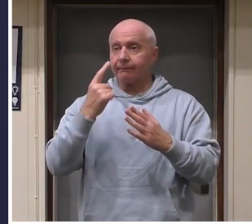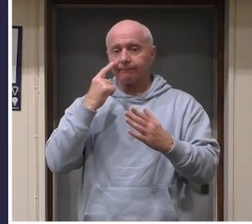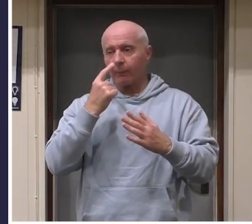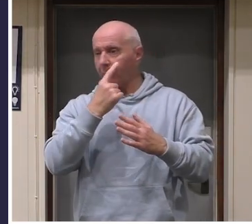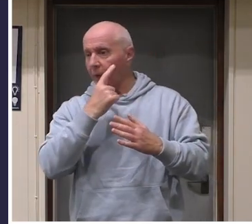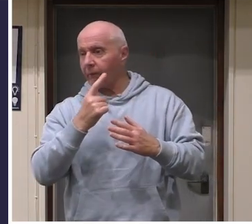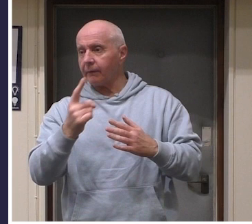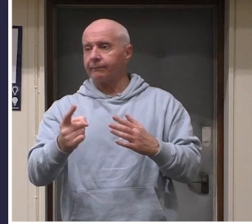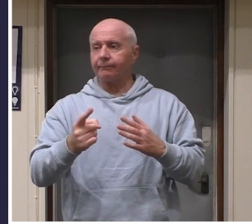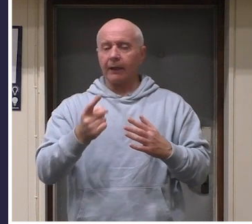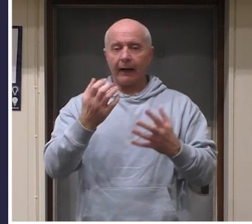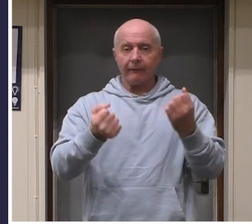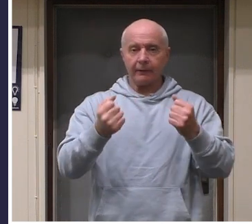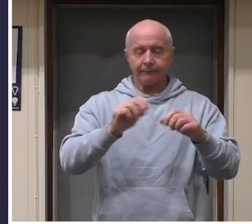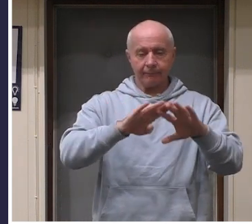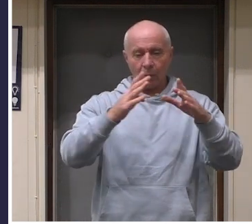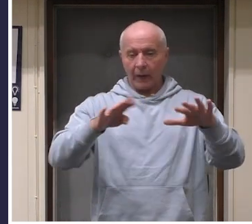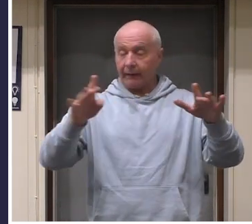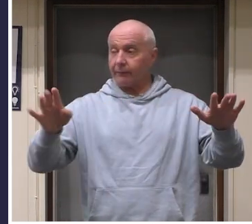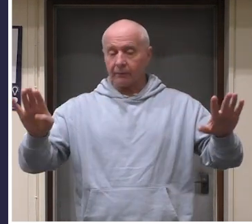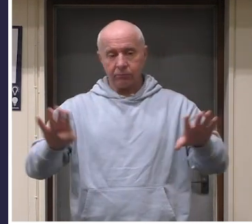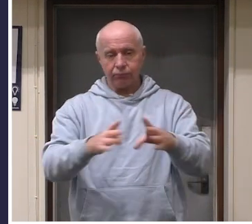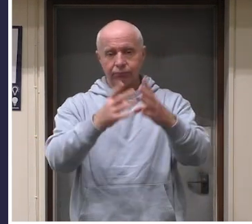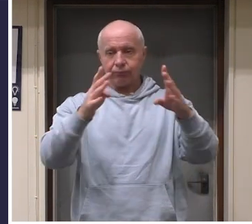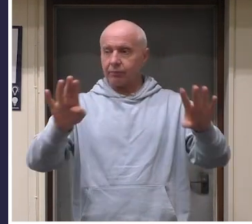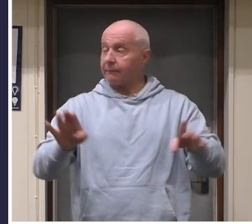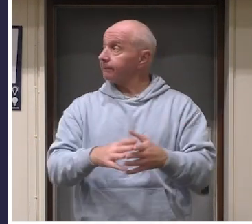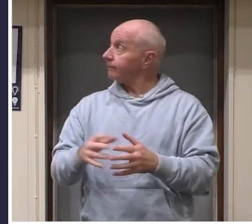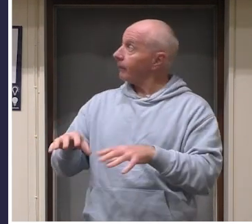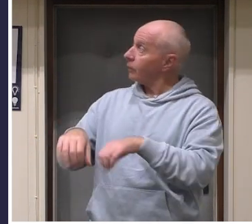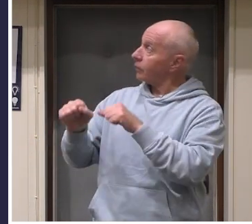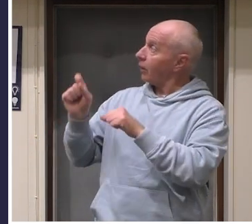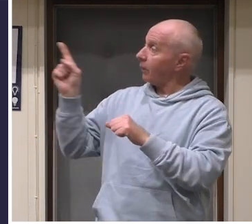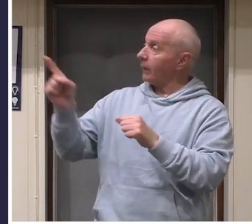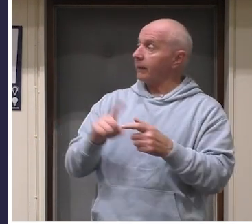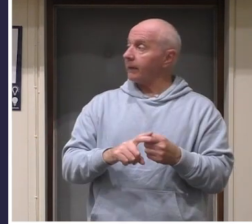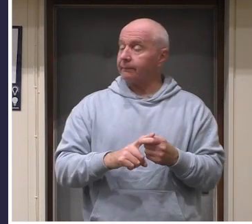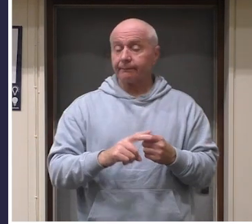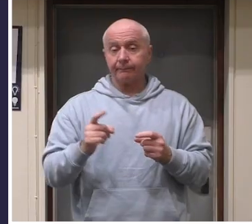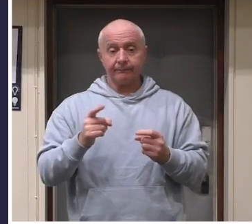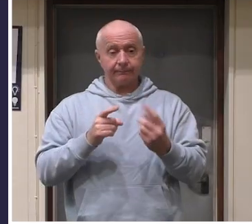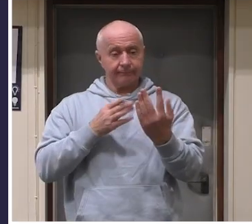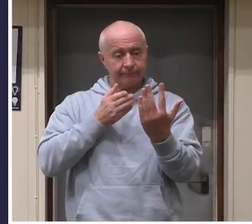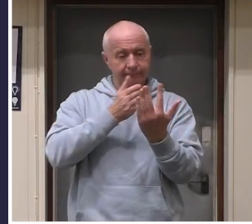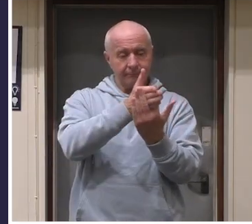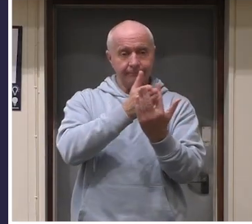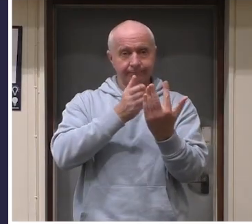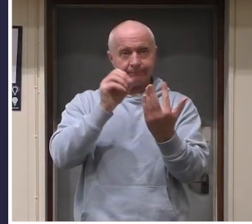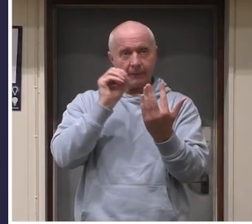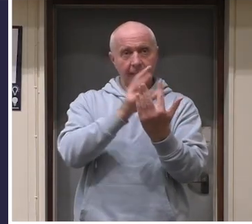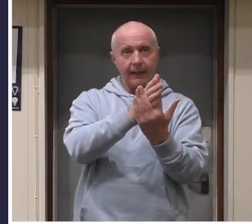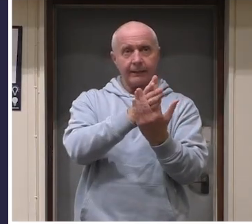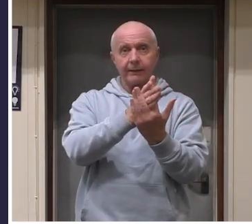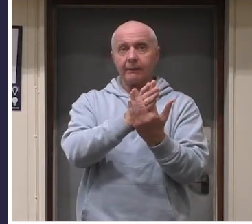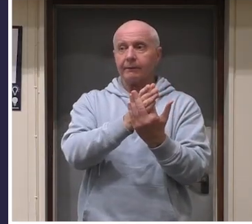of waves. So he did the following experiment. He started with a source of light. He sent it through a narrow slit, out of which